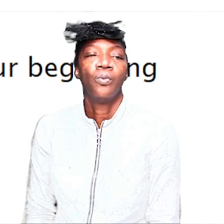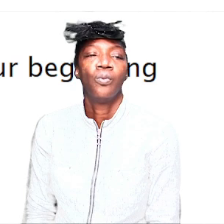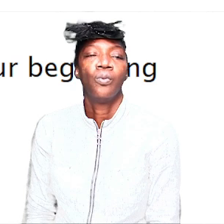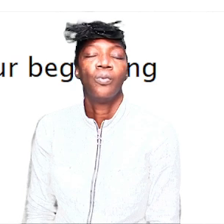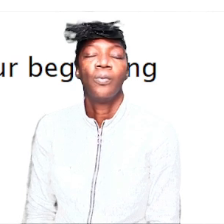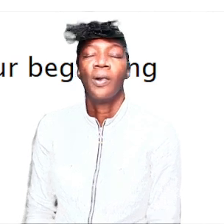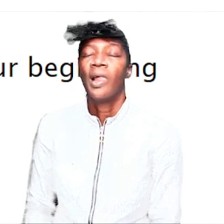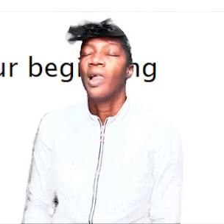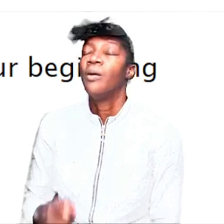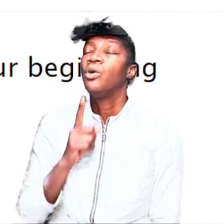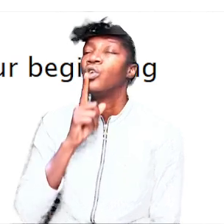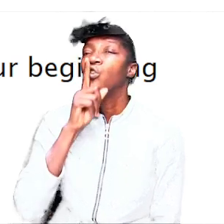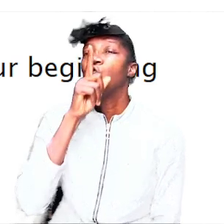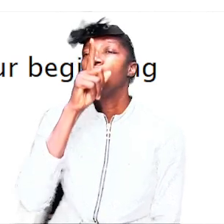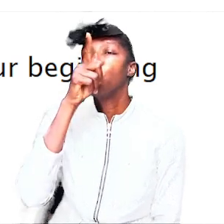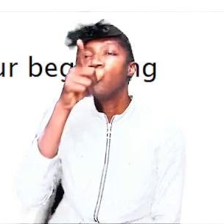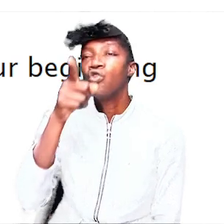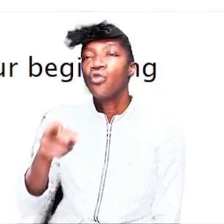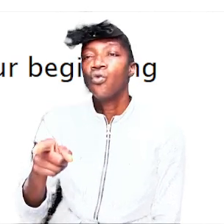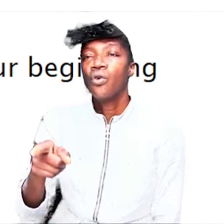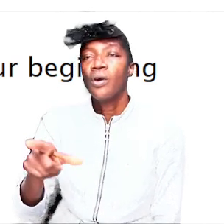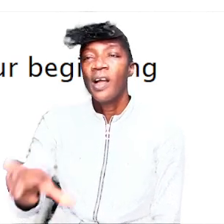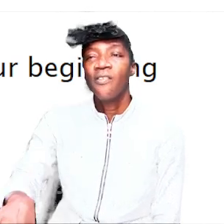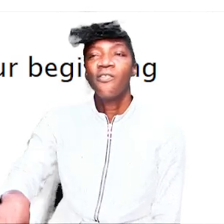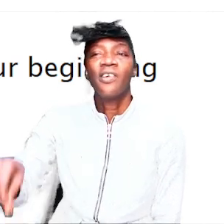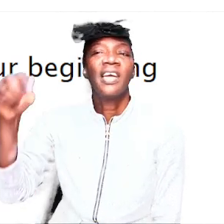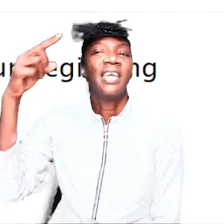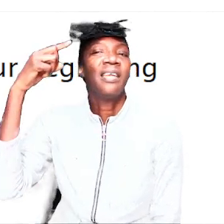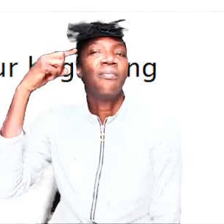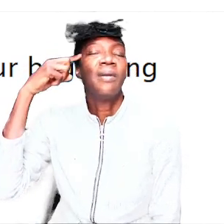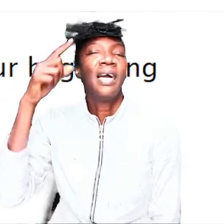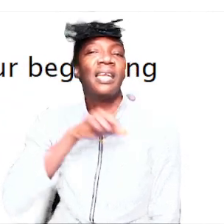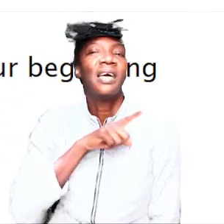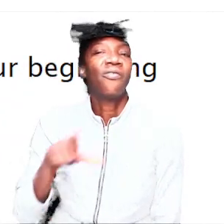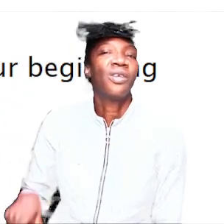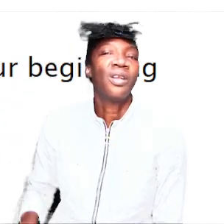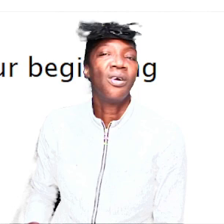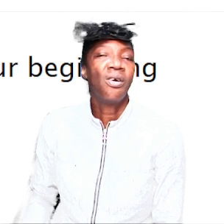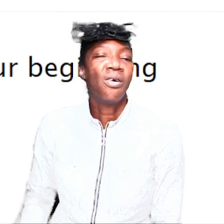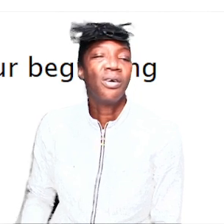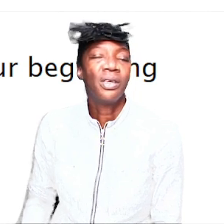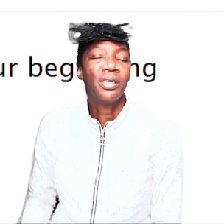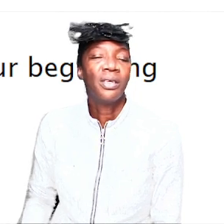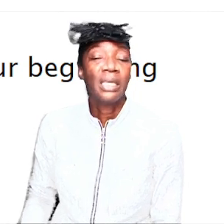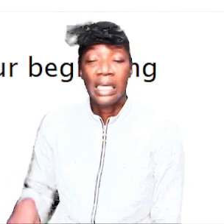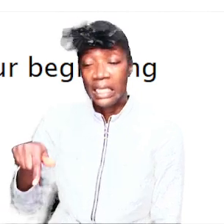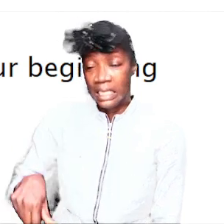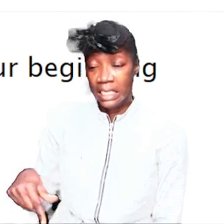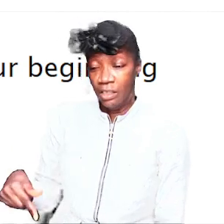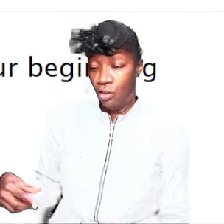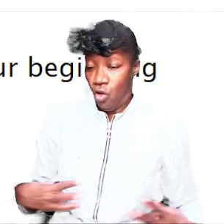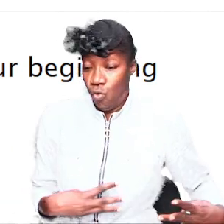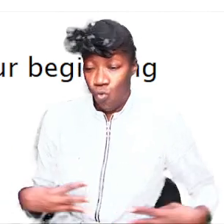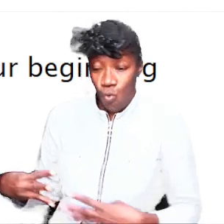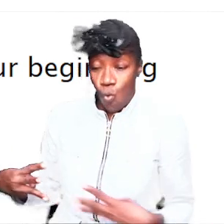we must make sure that we find the mind of the Lord. You see, in this warfare we are in,